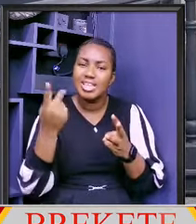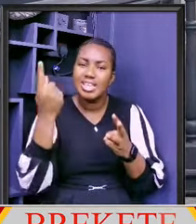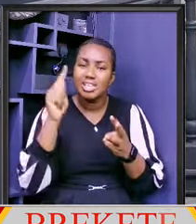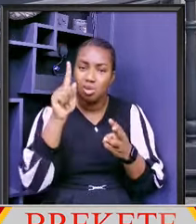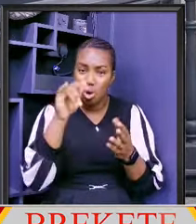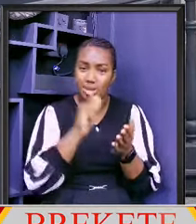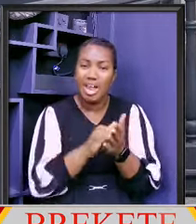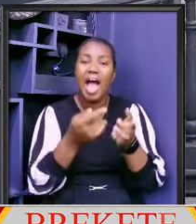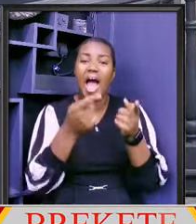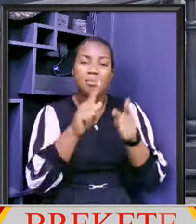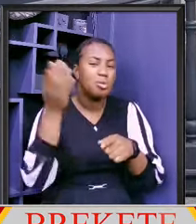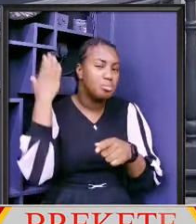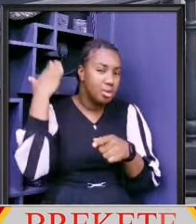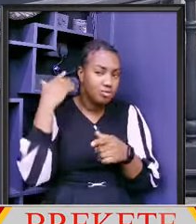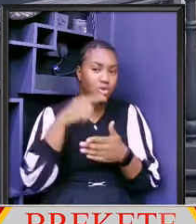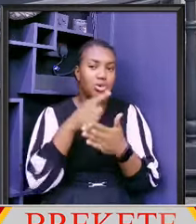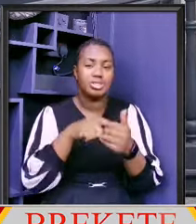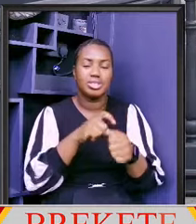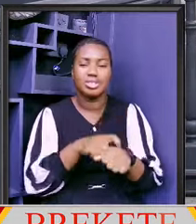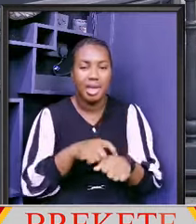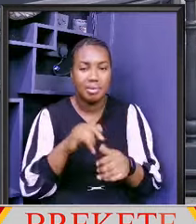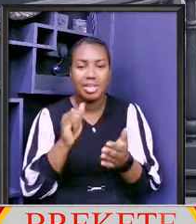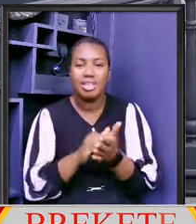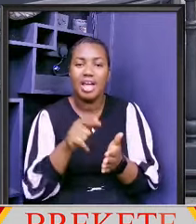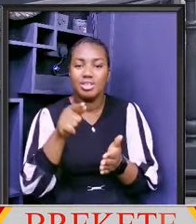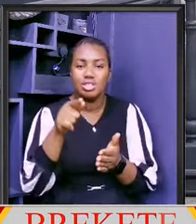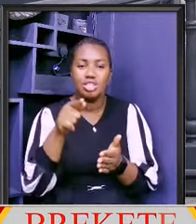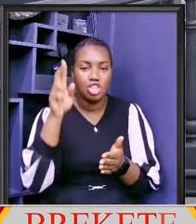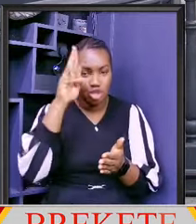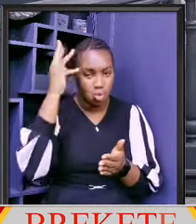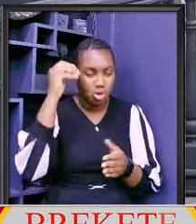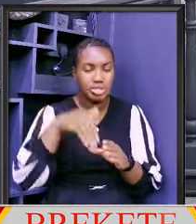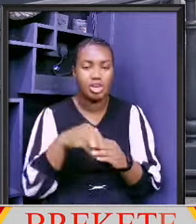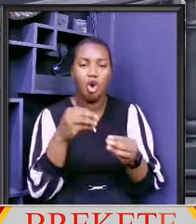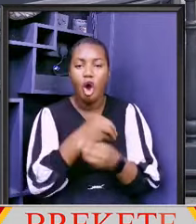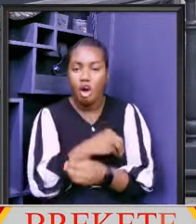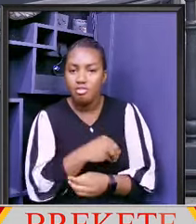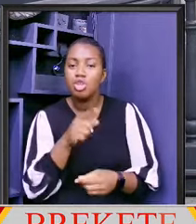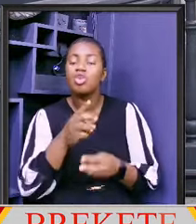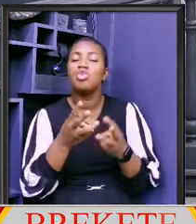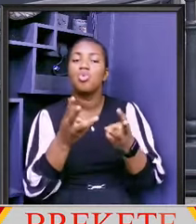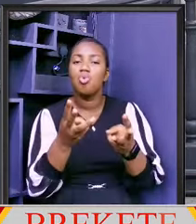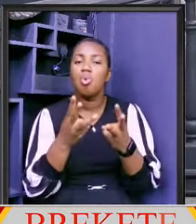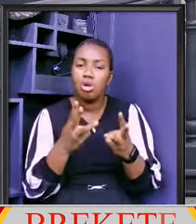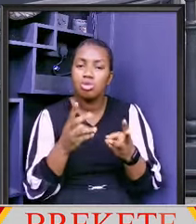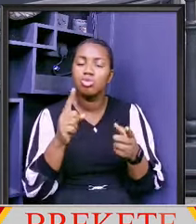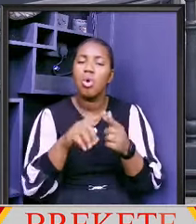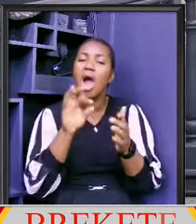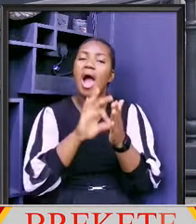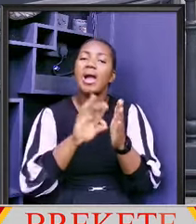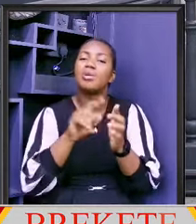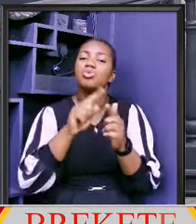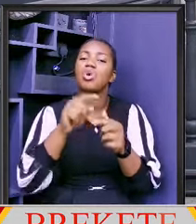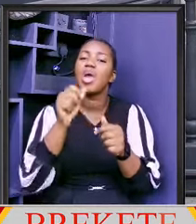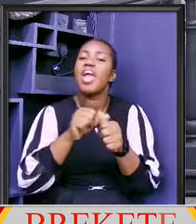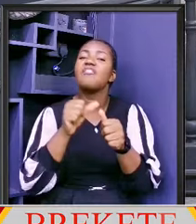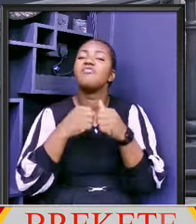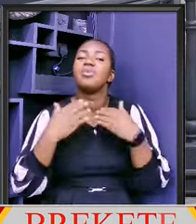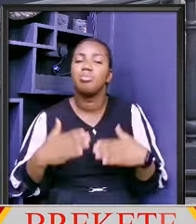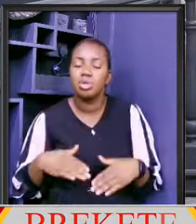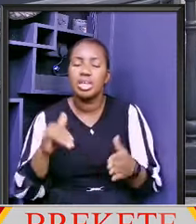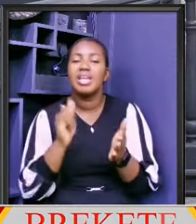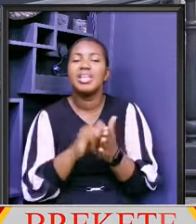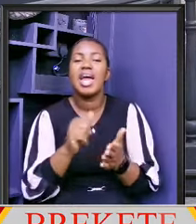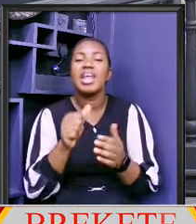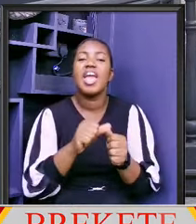The one way don't happen before, yes, before sir. This time. Yes, all sir. This while we own a day for office. Yes, sir. una one account to everybody. Yes, sir. So that everybody